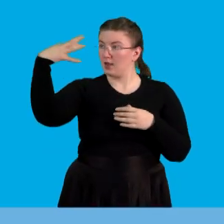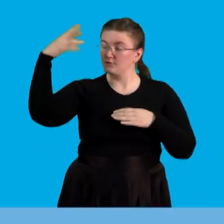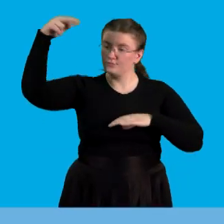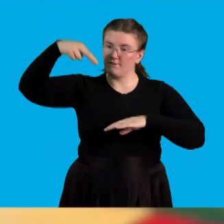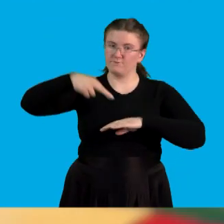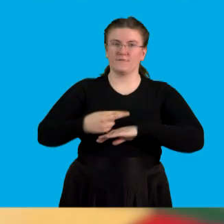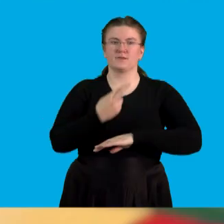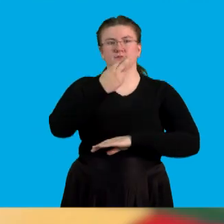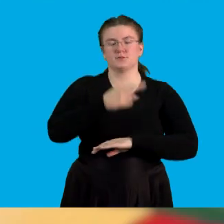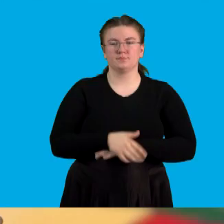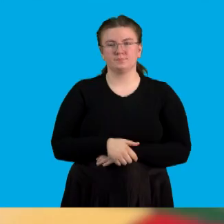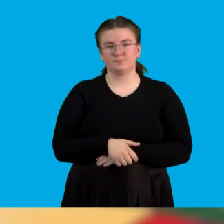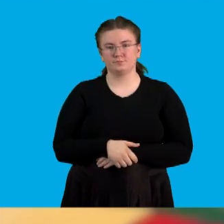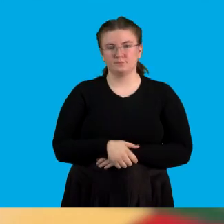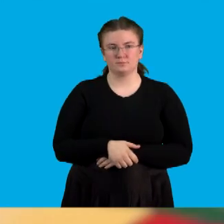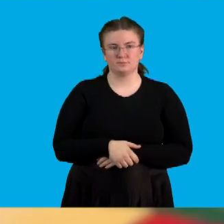detail.